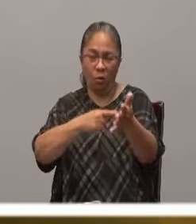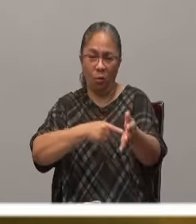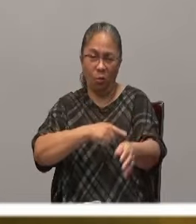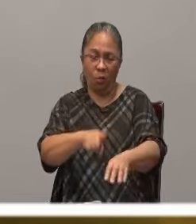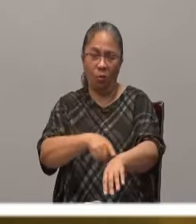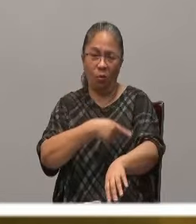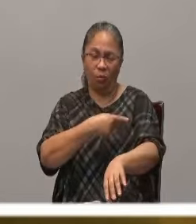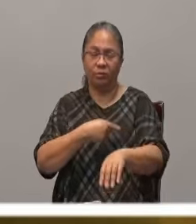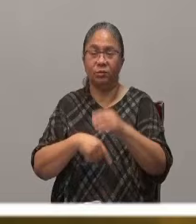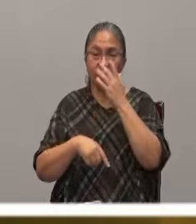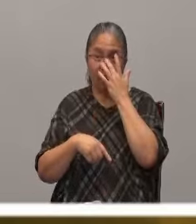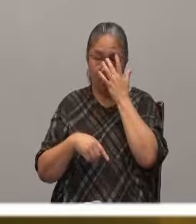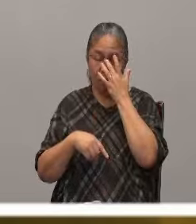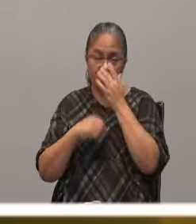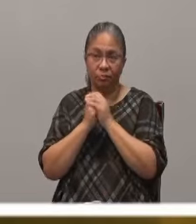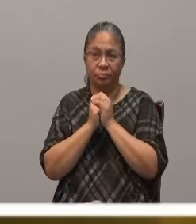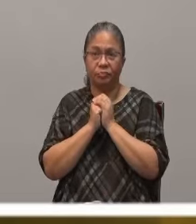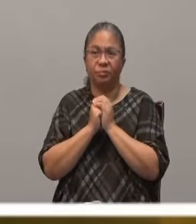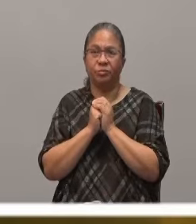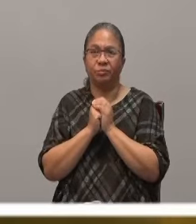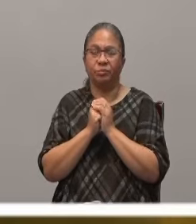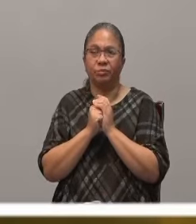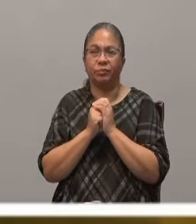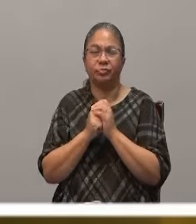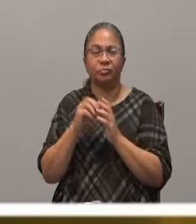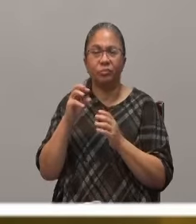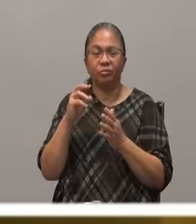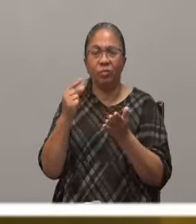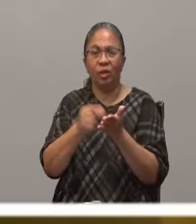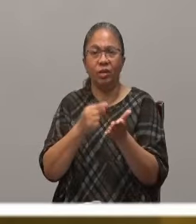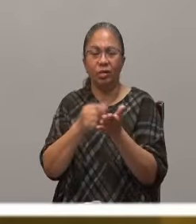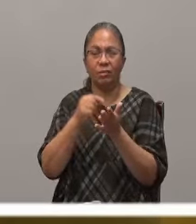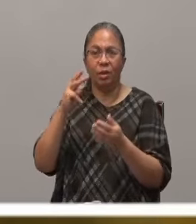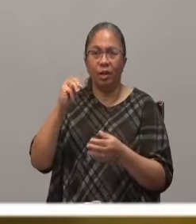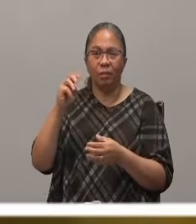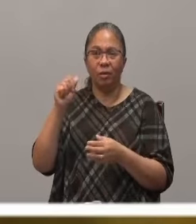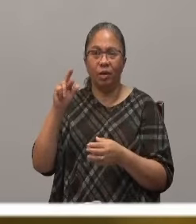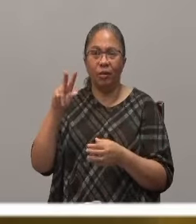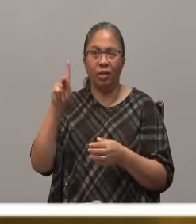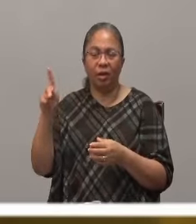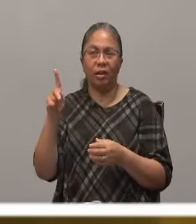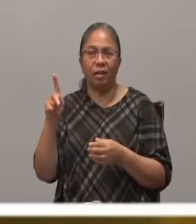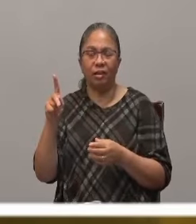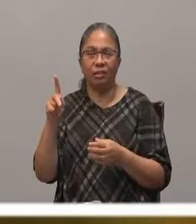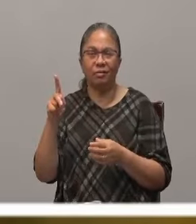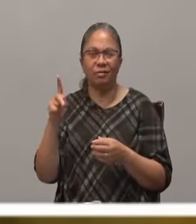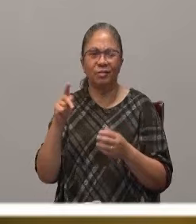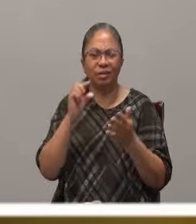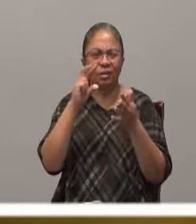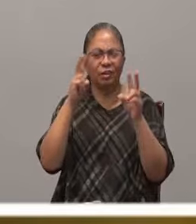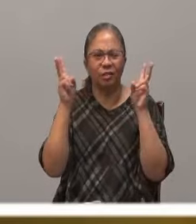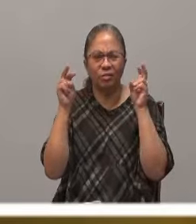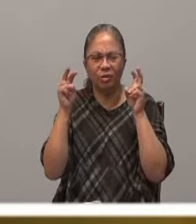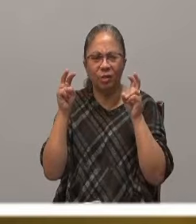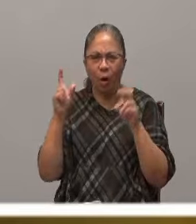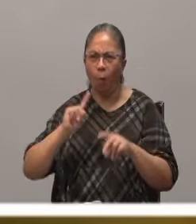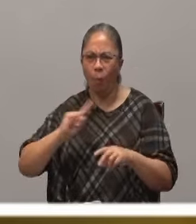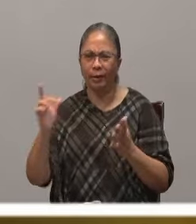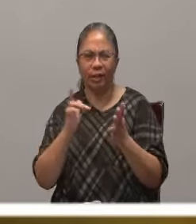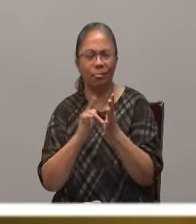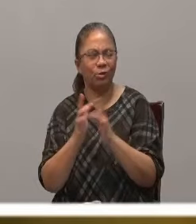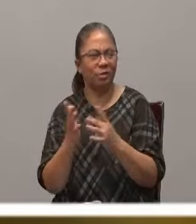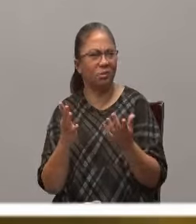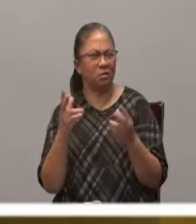Gospels. And so often in Mark, and immediately he does this, and immediately it's as if